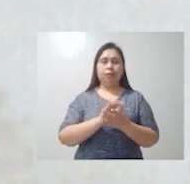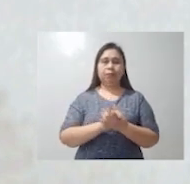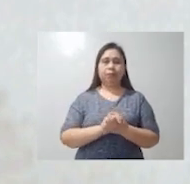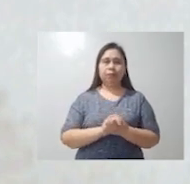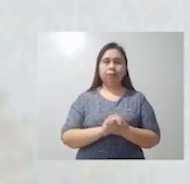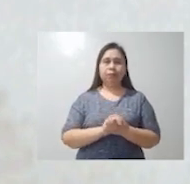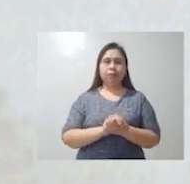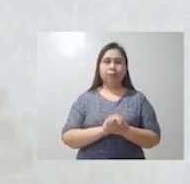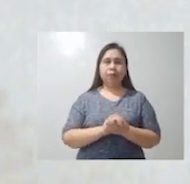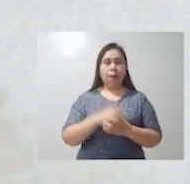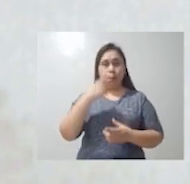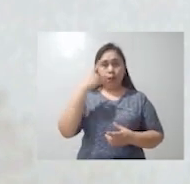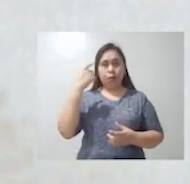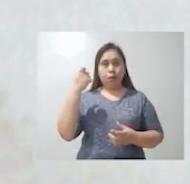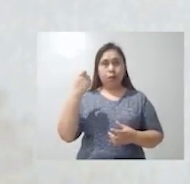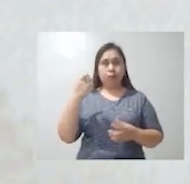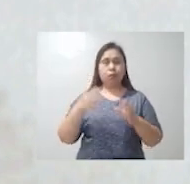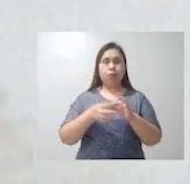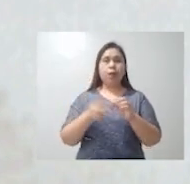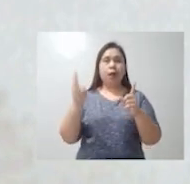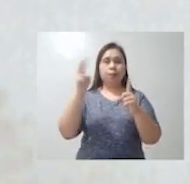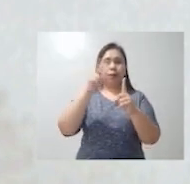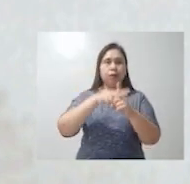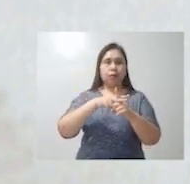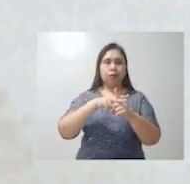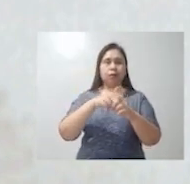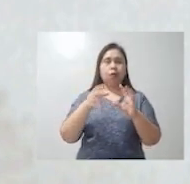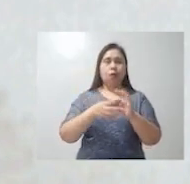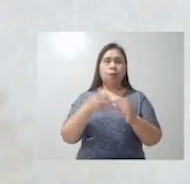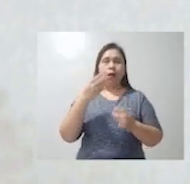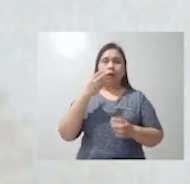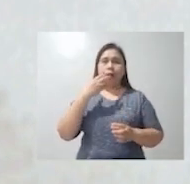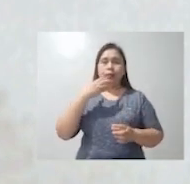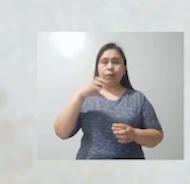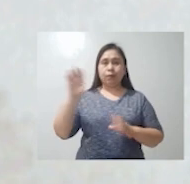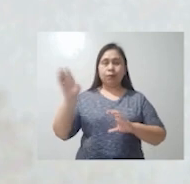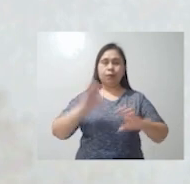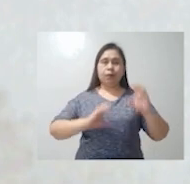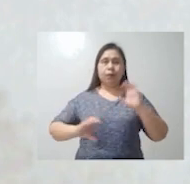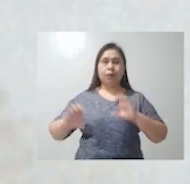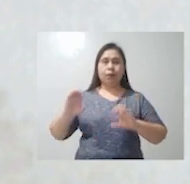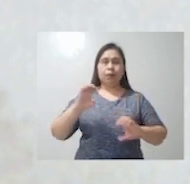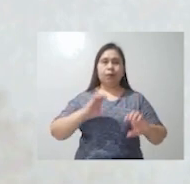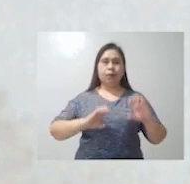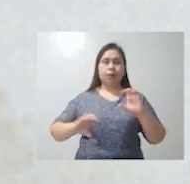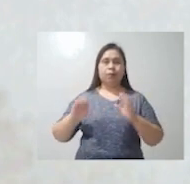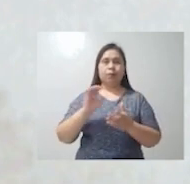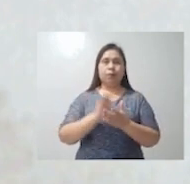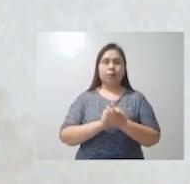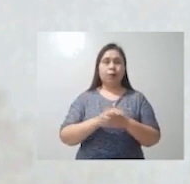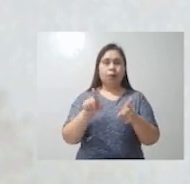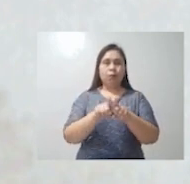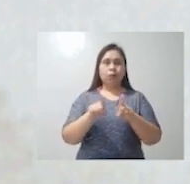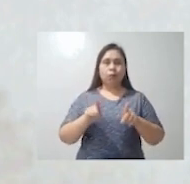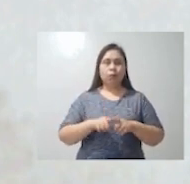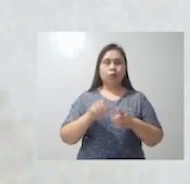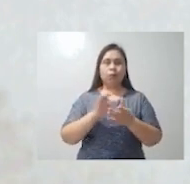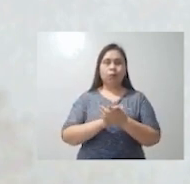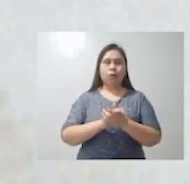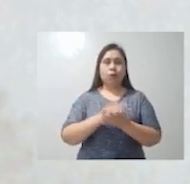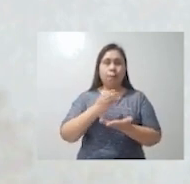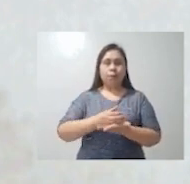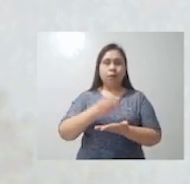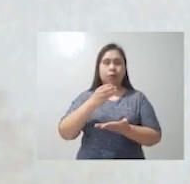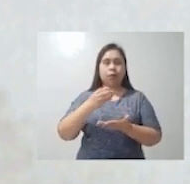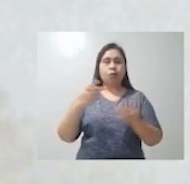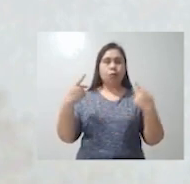boil. This is because of the application of thermochemistry and molar heat of vaporization. Also, the beaker